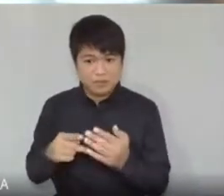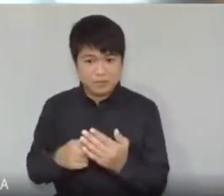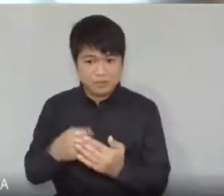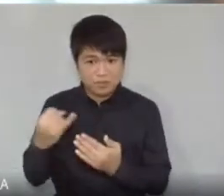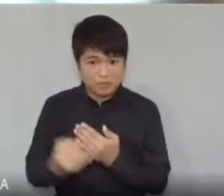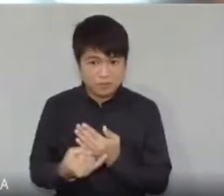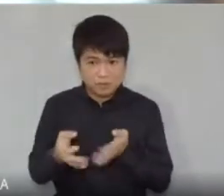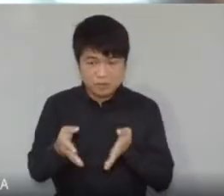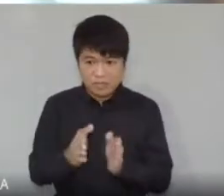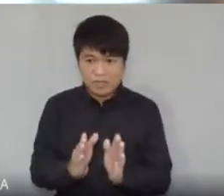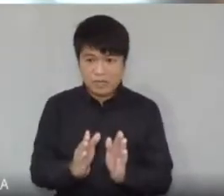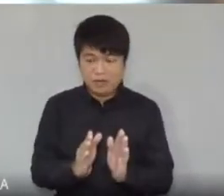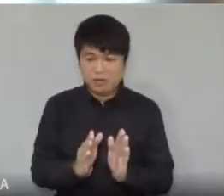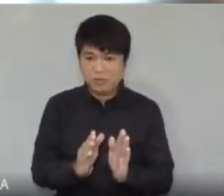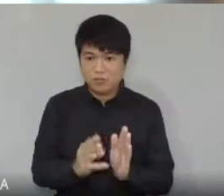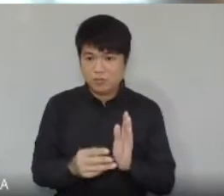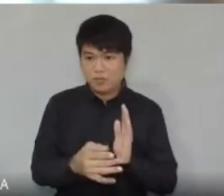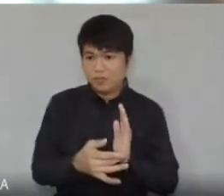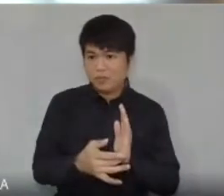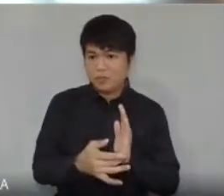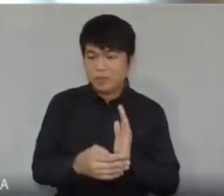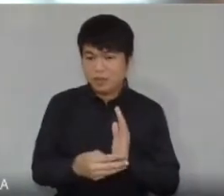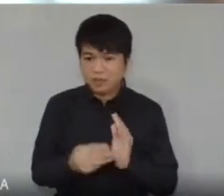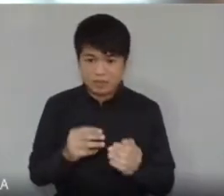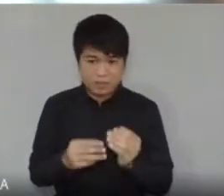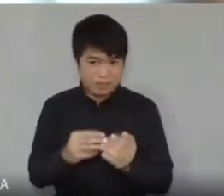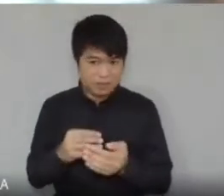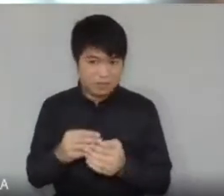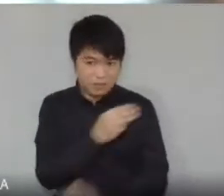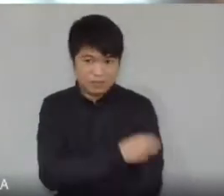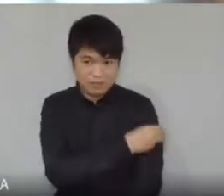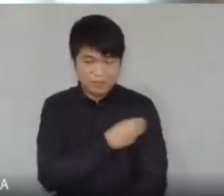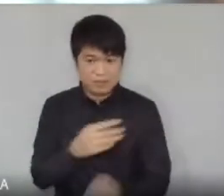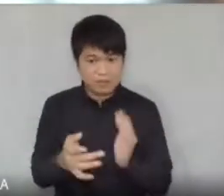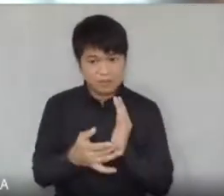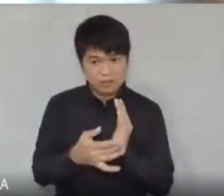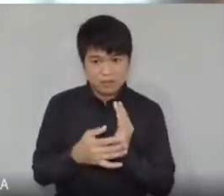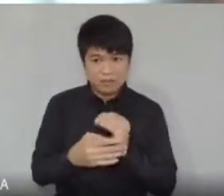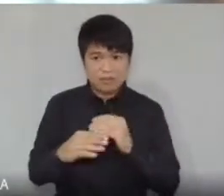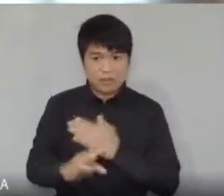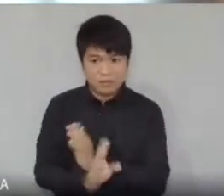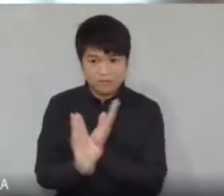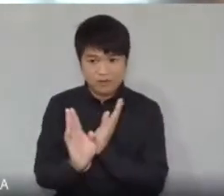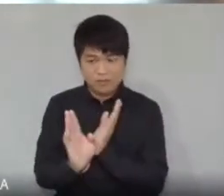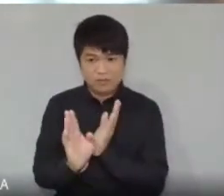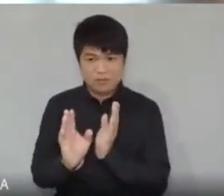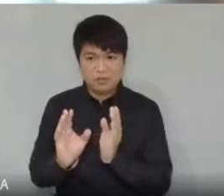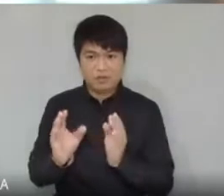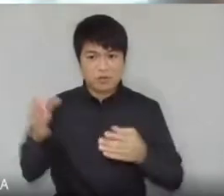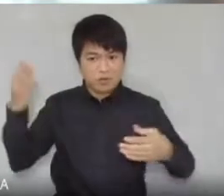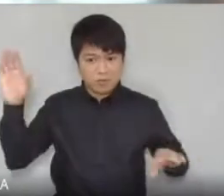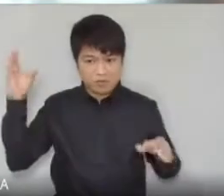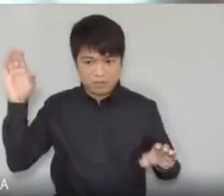parasitology in Quezon City, to parasitology experts from the UP College of Public Health.